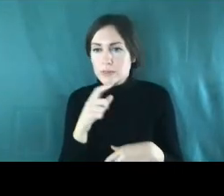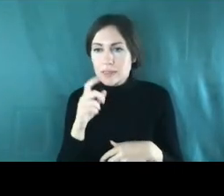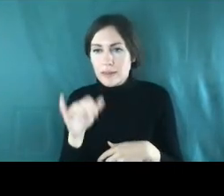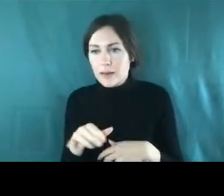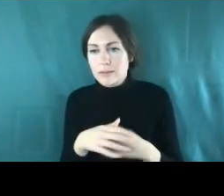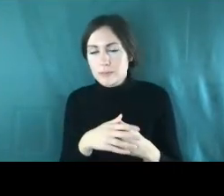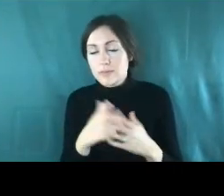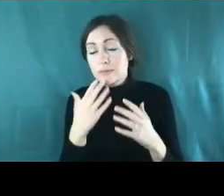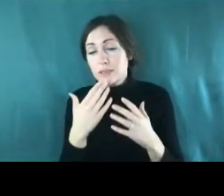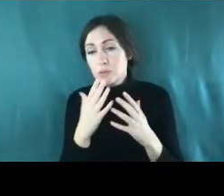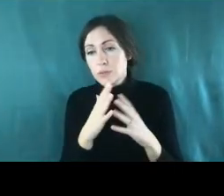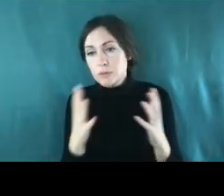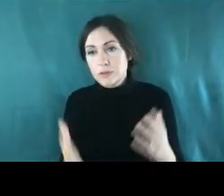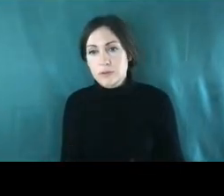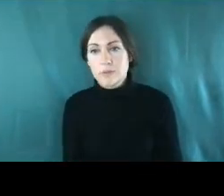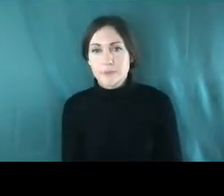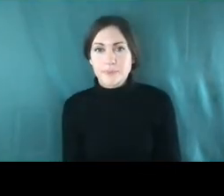much.